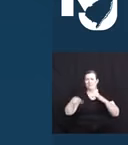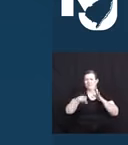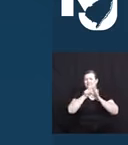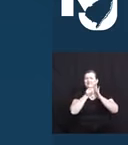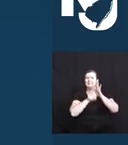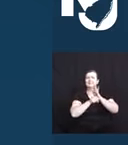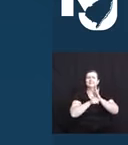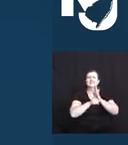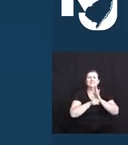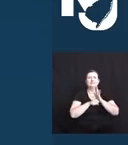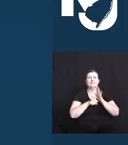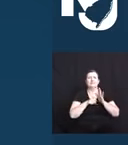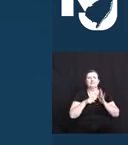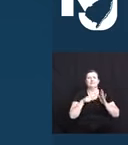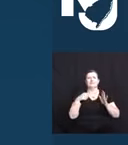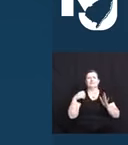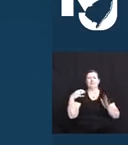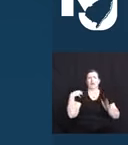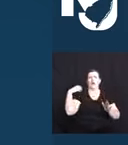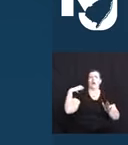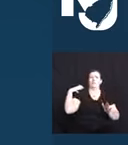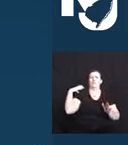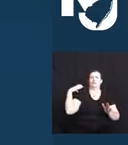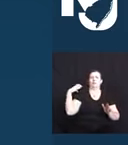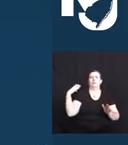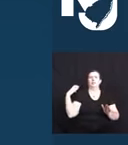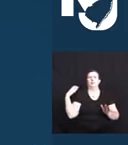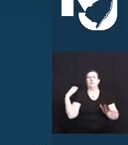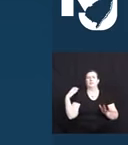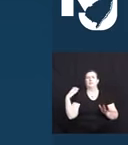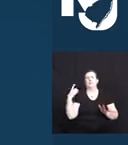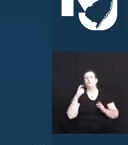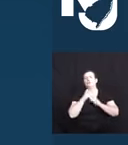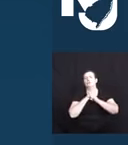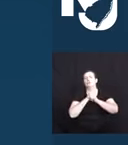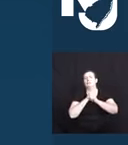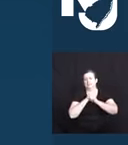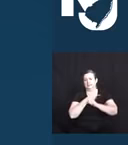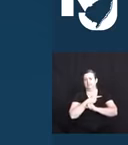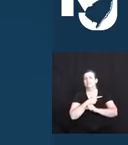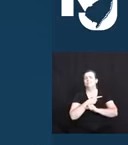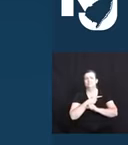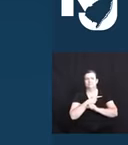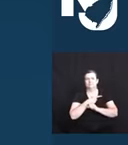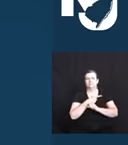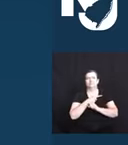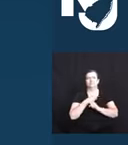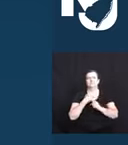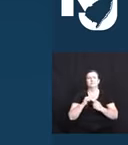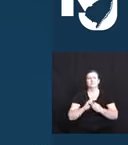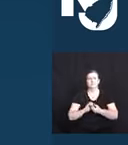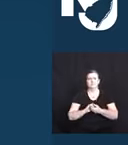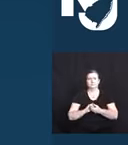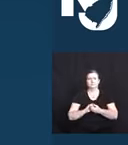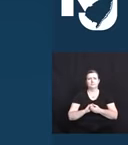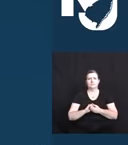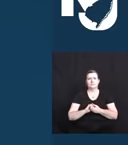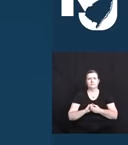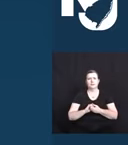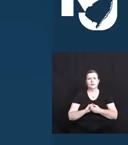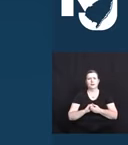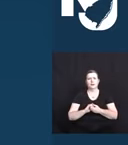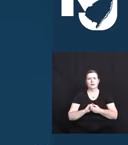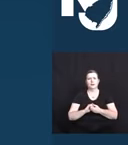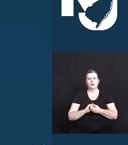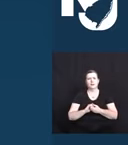security guards who protected lawmakers and visitors alike. I want to give Sergeant Brian Murray in the back of the house a big shout out for